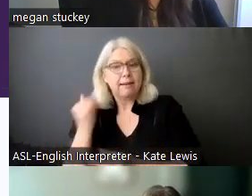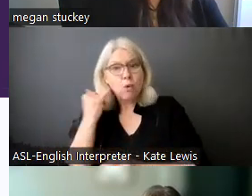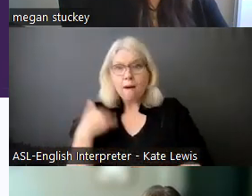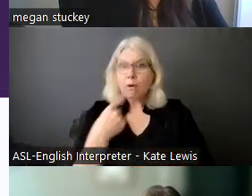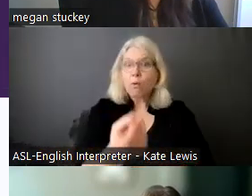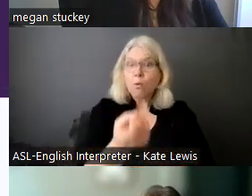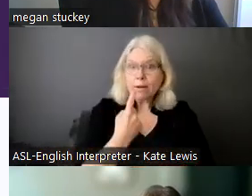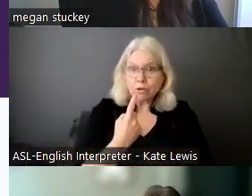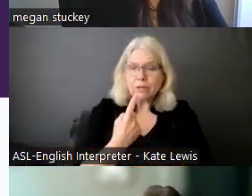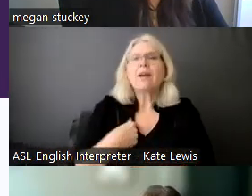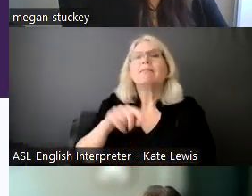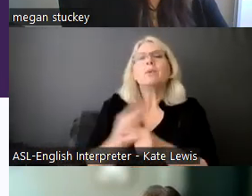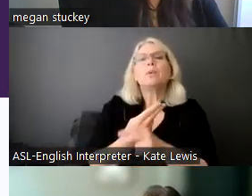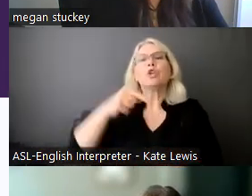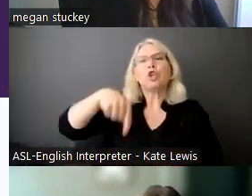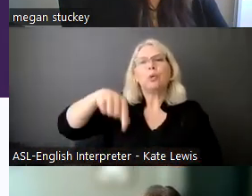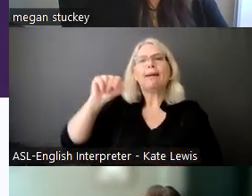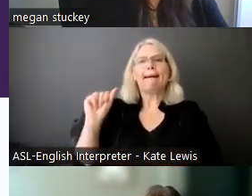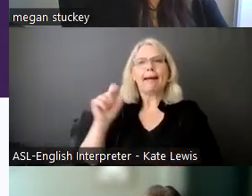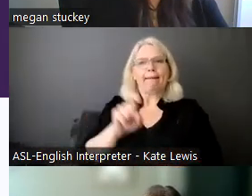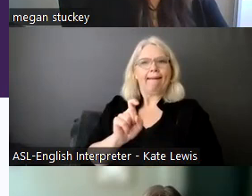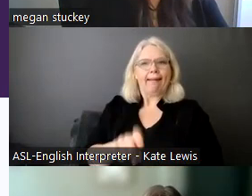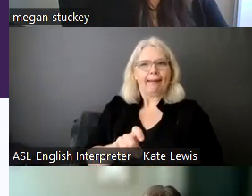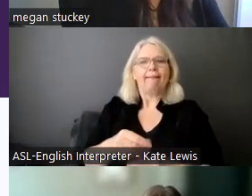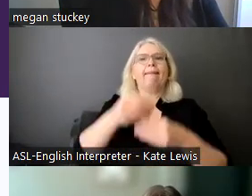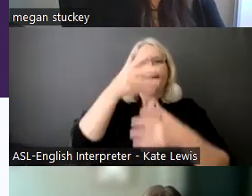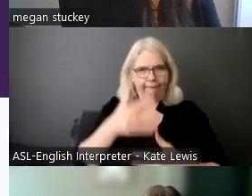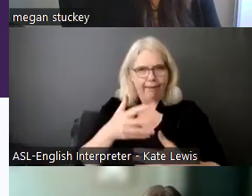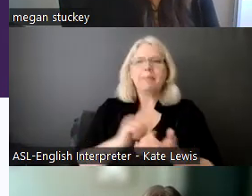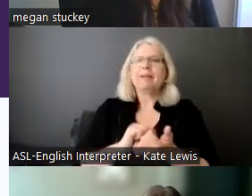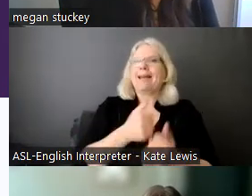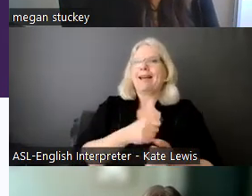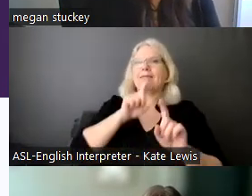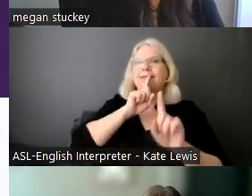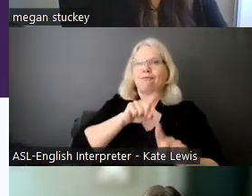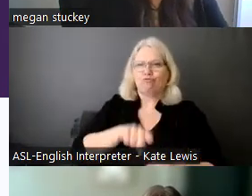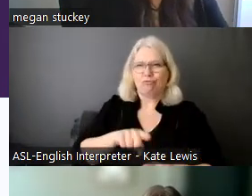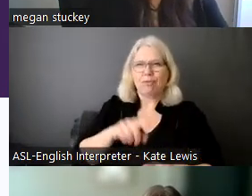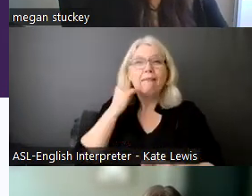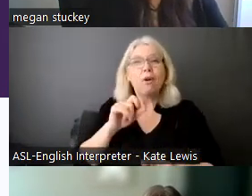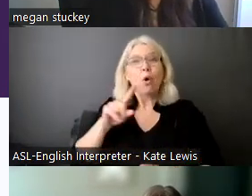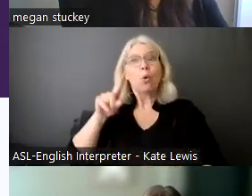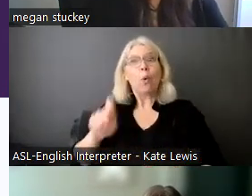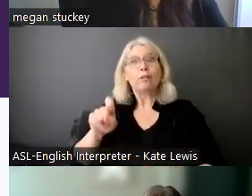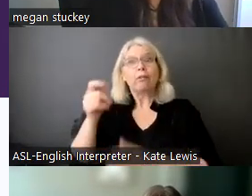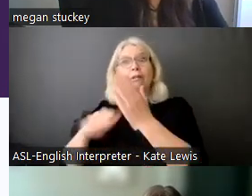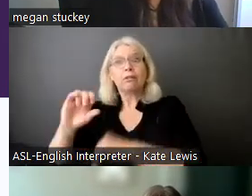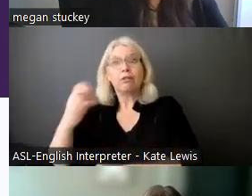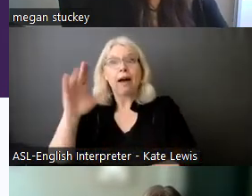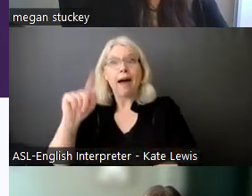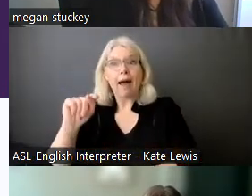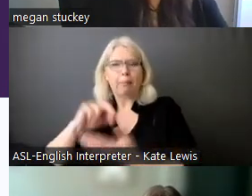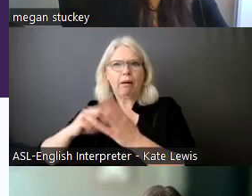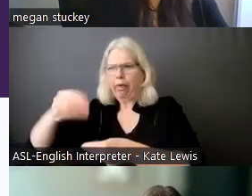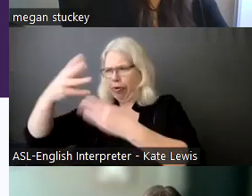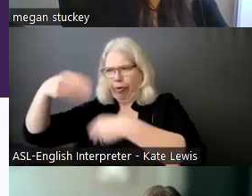and Sheila will be monitoring both these boxes. This way we can ensure all questions, if we have not already answered them, we can